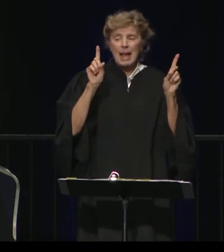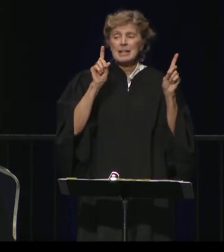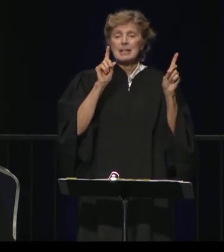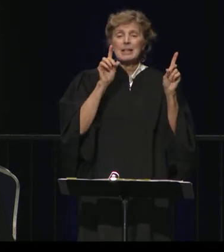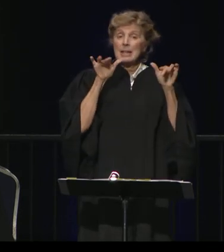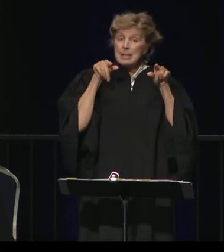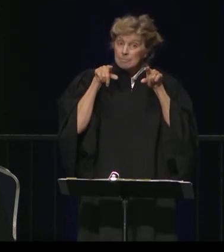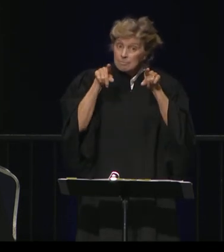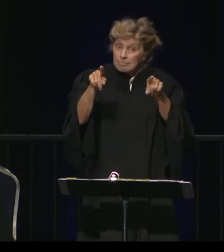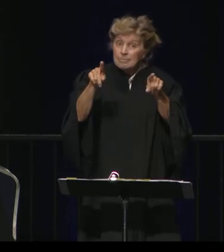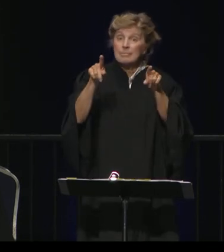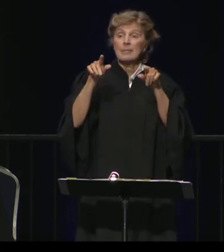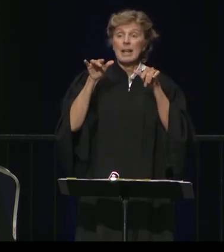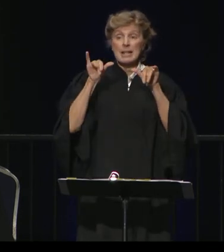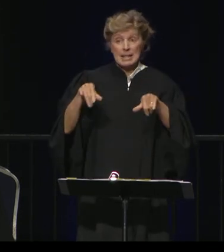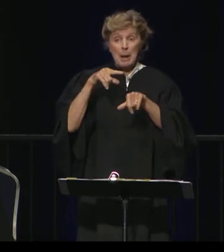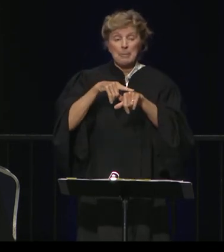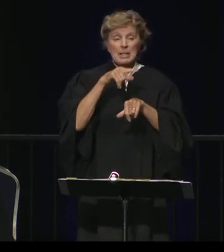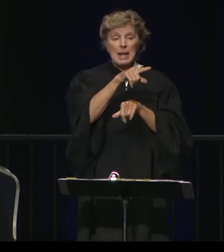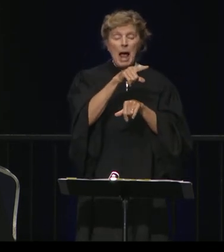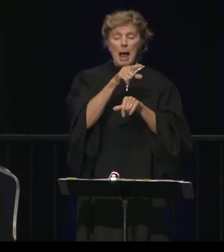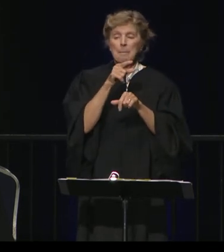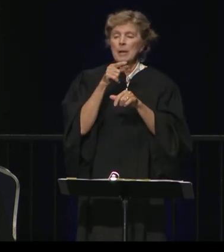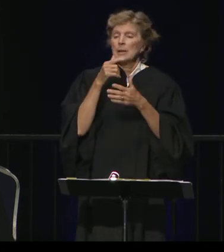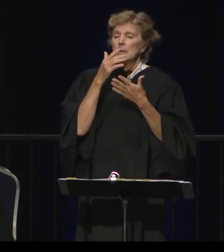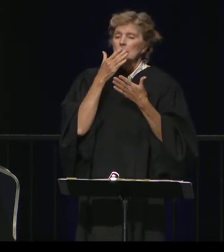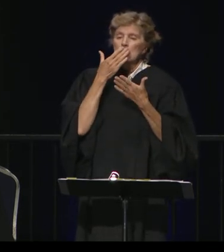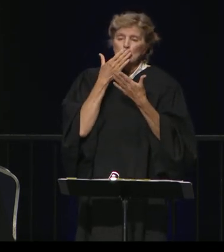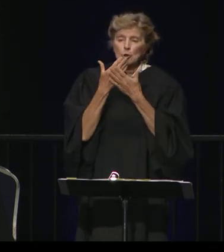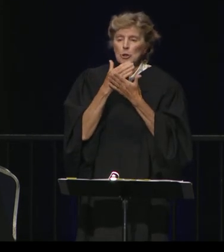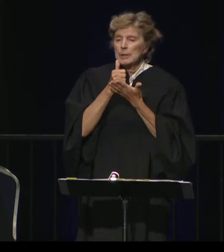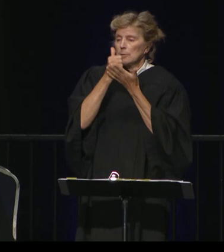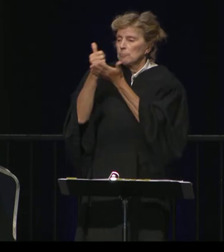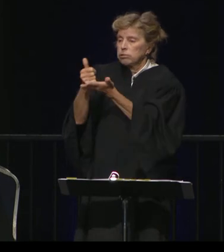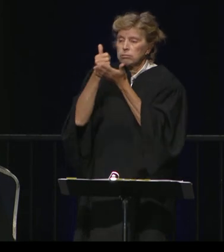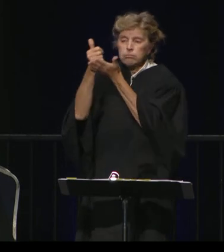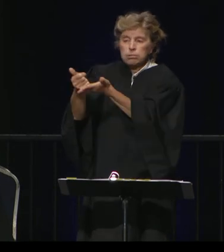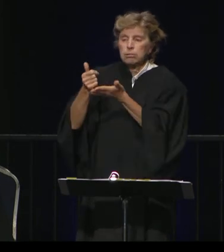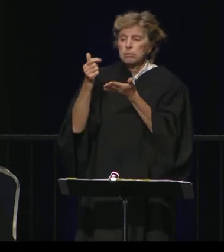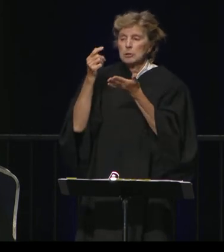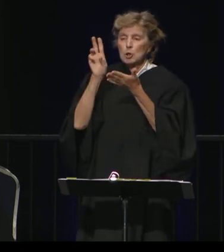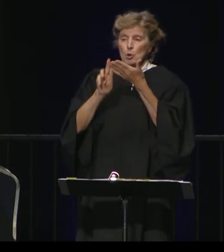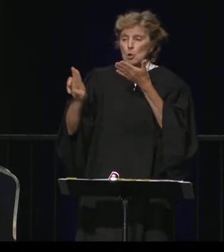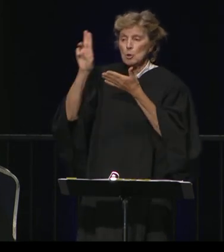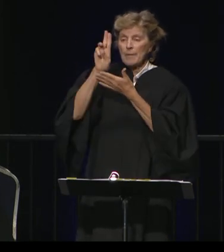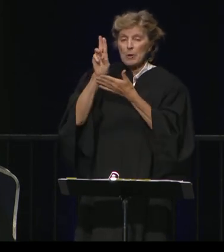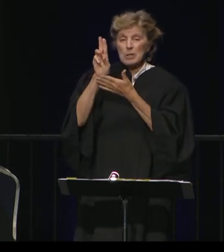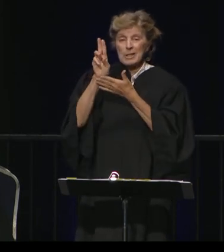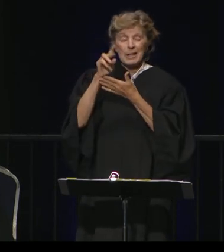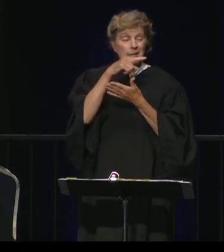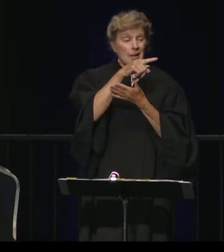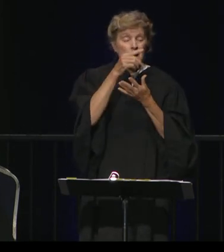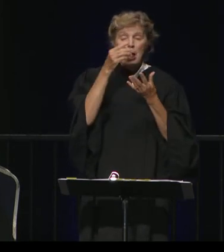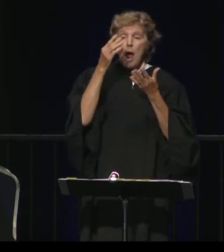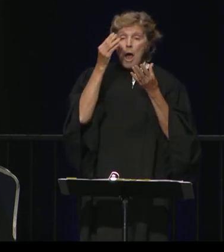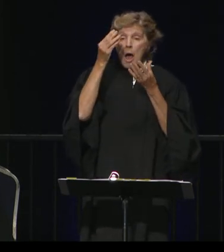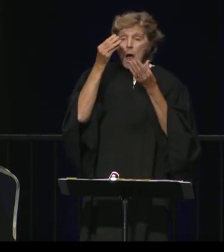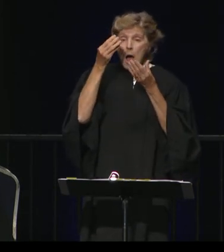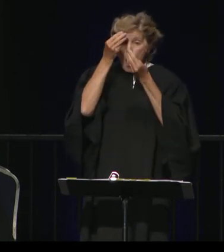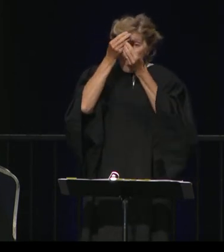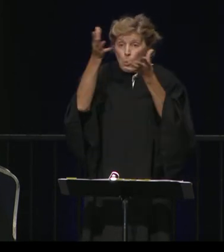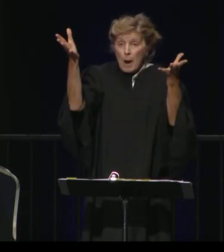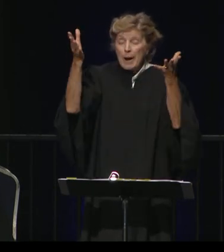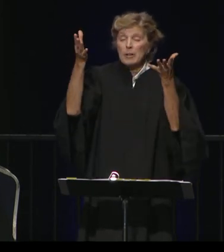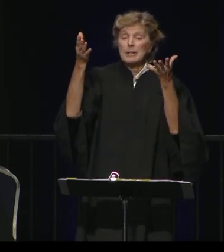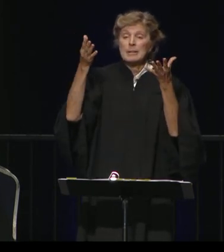while at the same time making valuable contributions to the university through awareness raising and